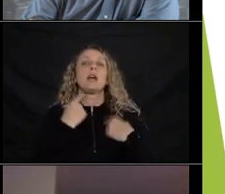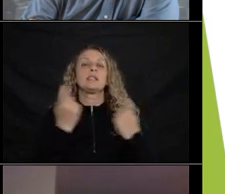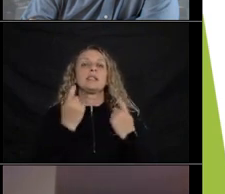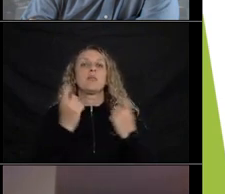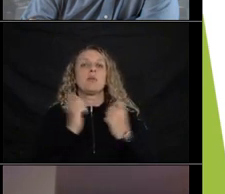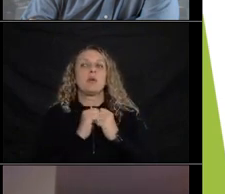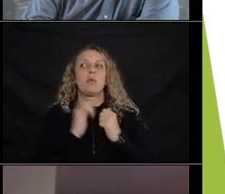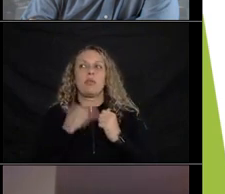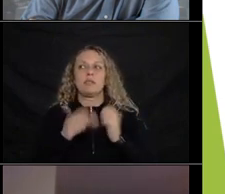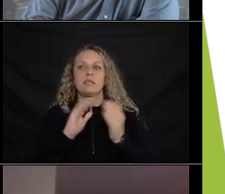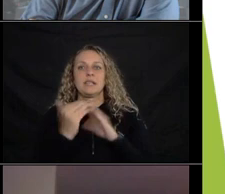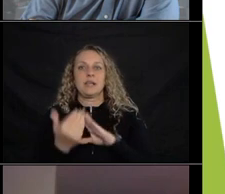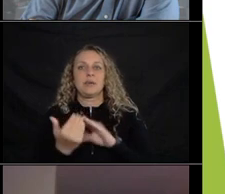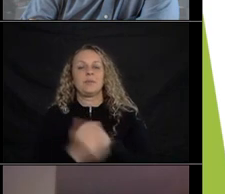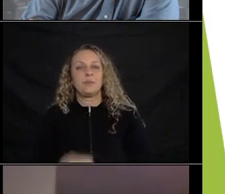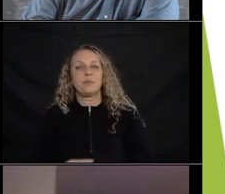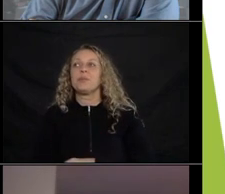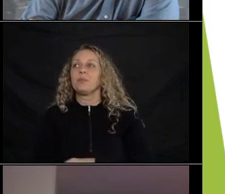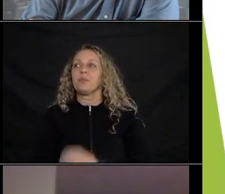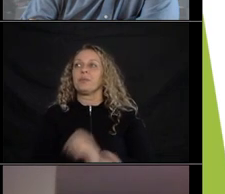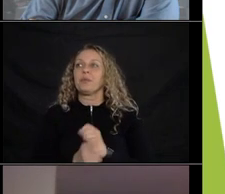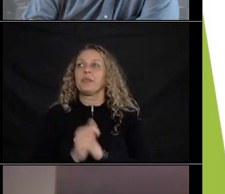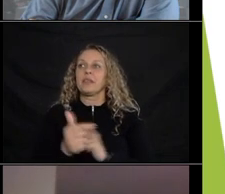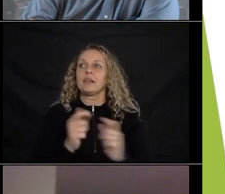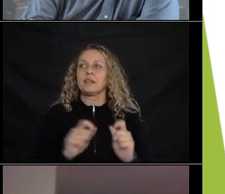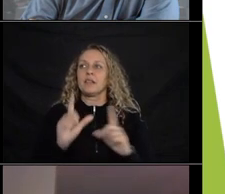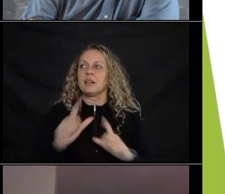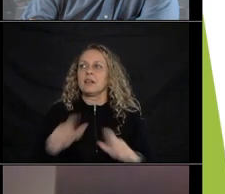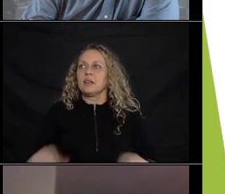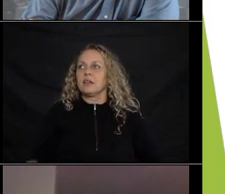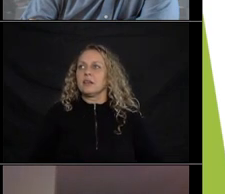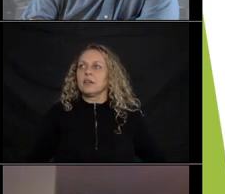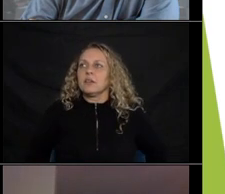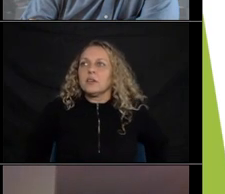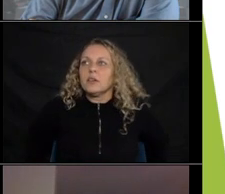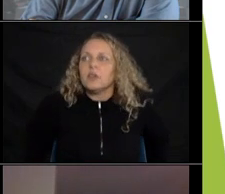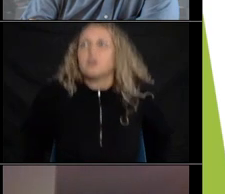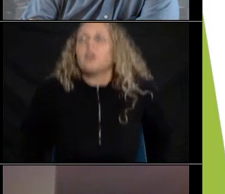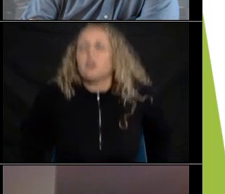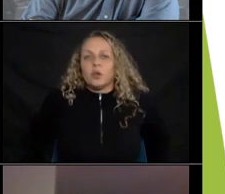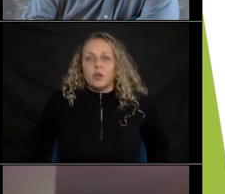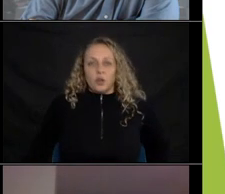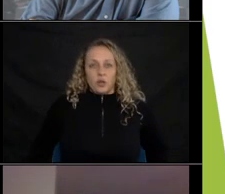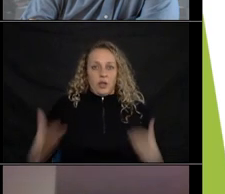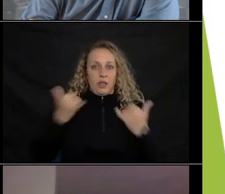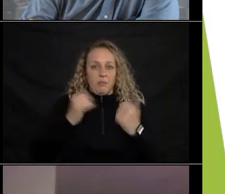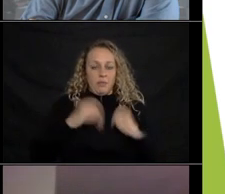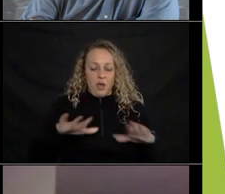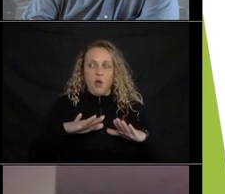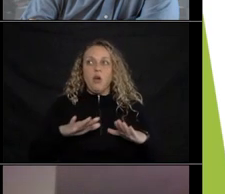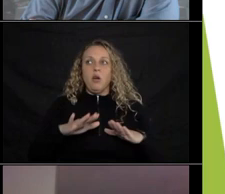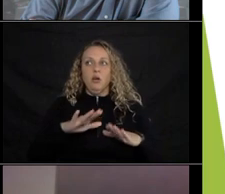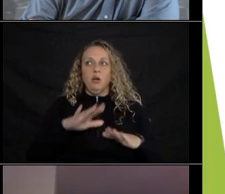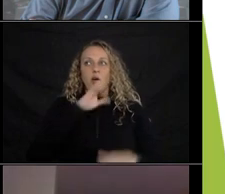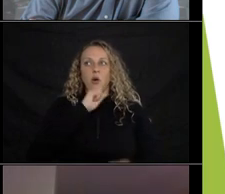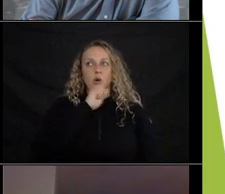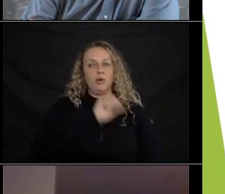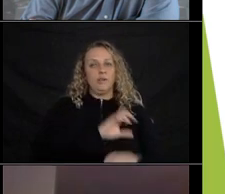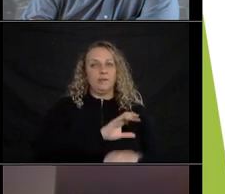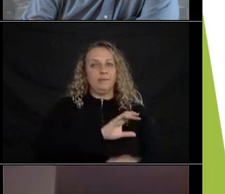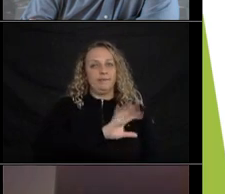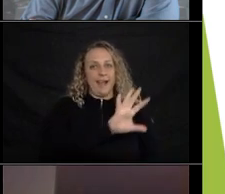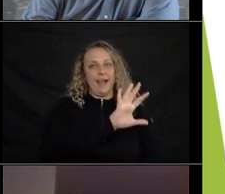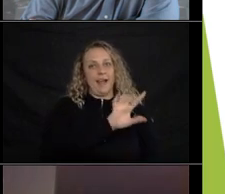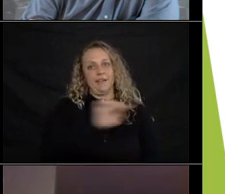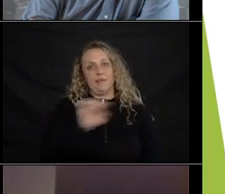city. Next slide. The children playground from ages 5 to 12, as you can see, just